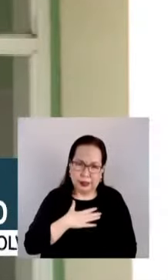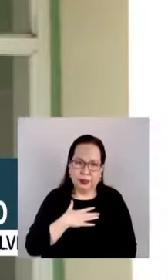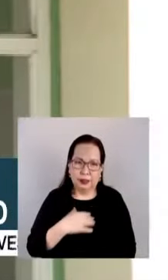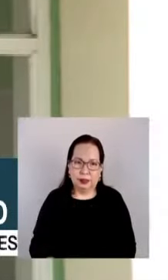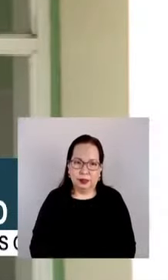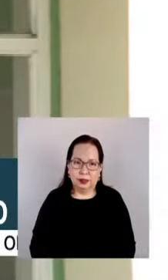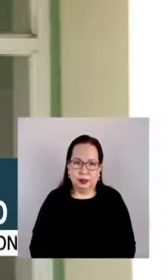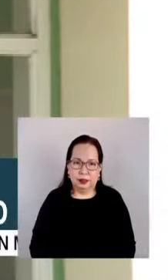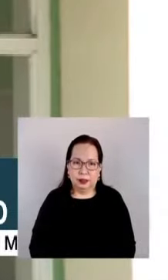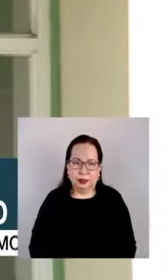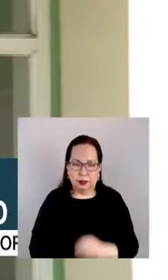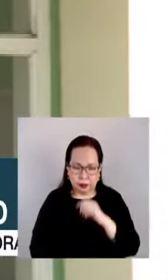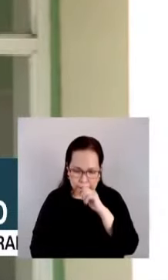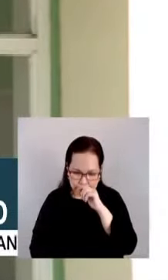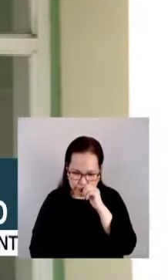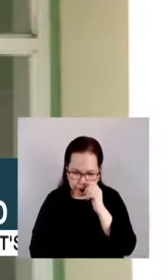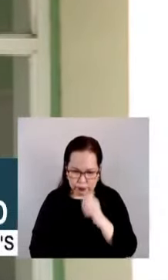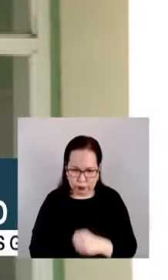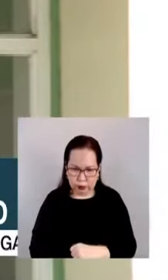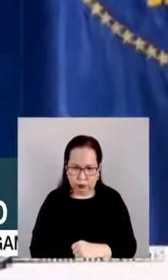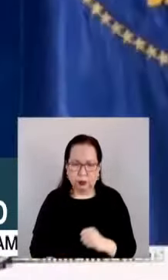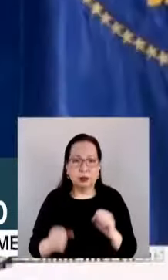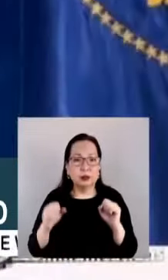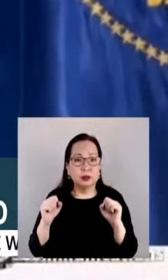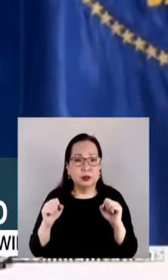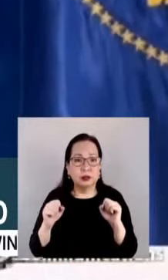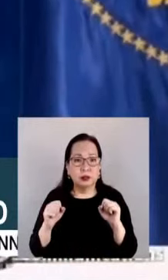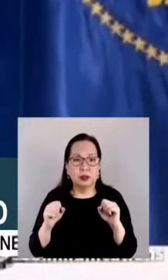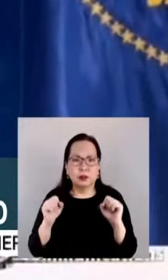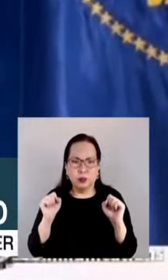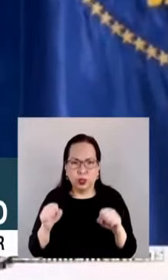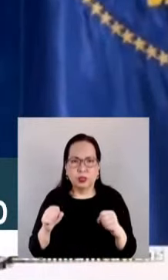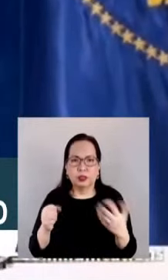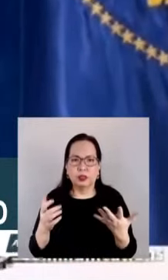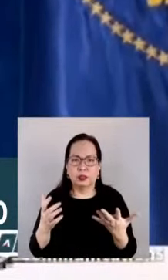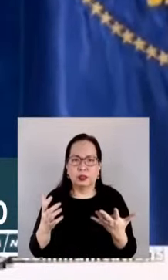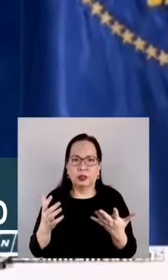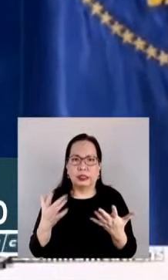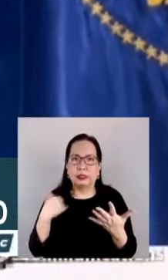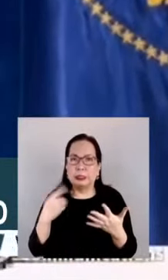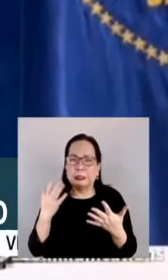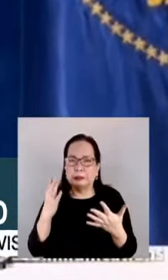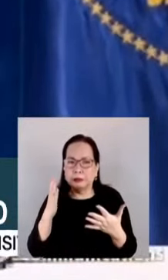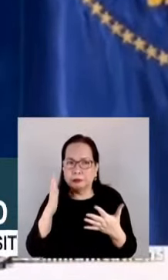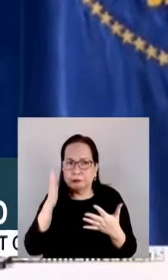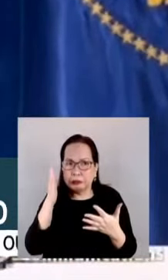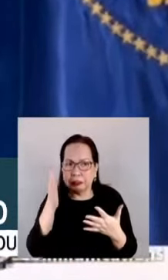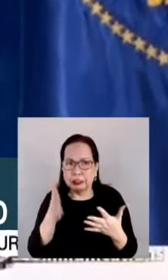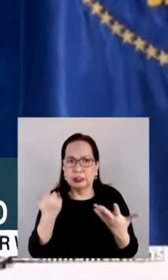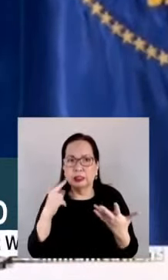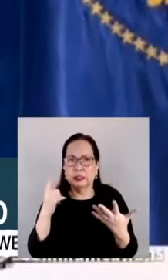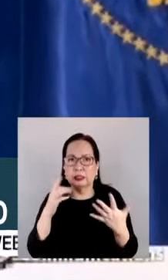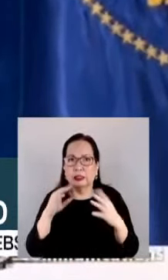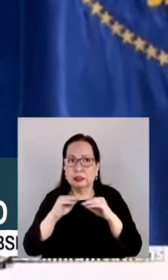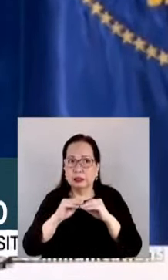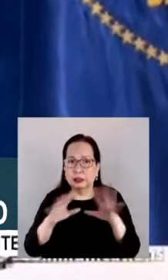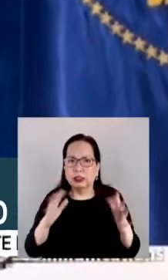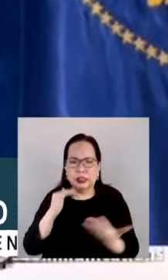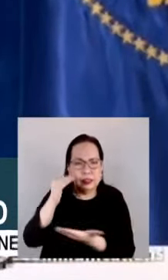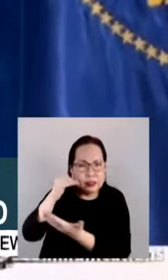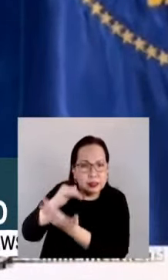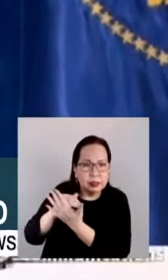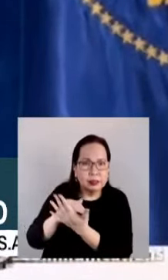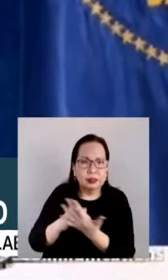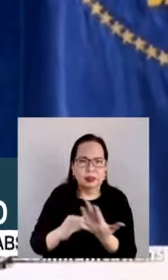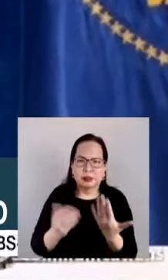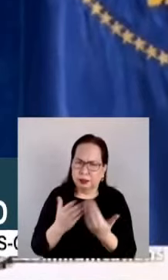interdict the surge of in the future by the simple of washing of the hands,